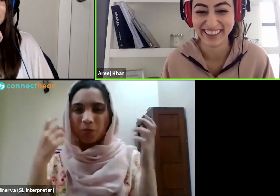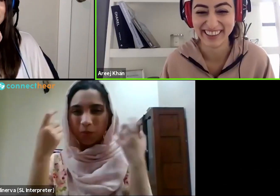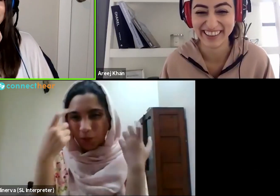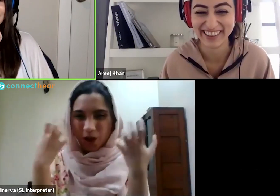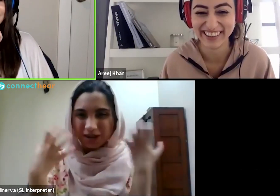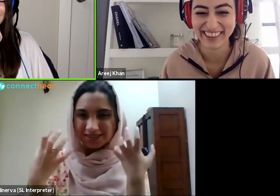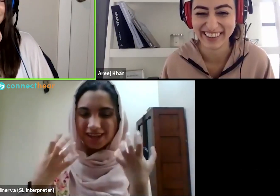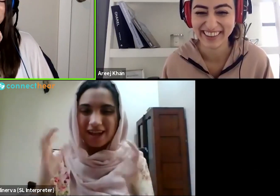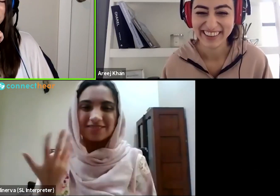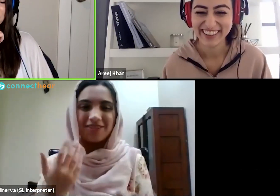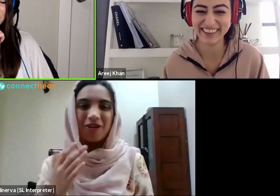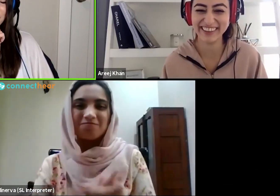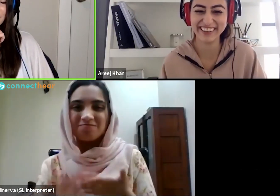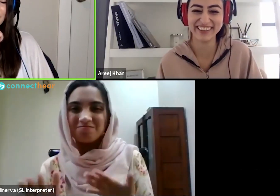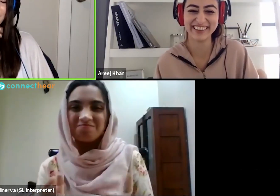True story.